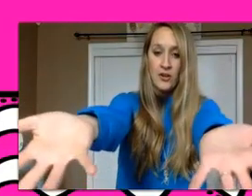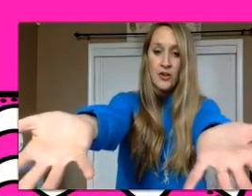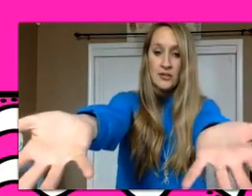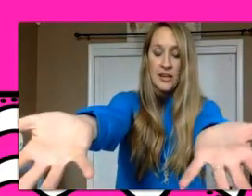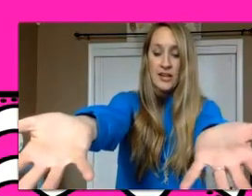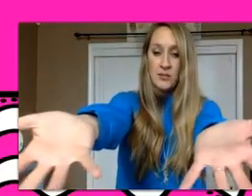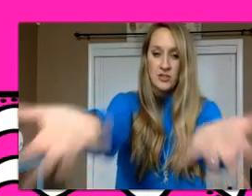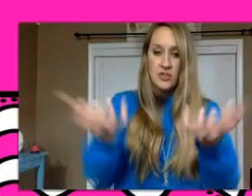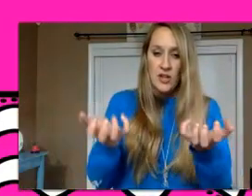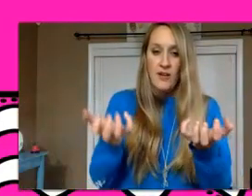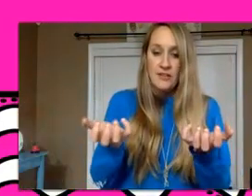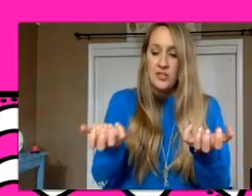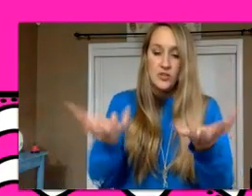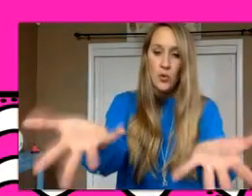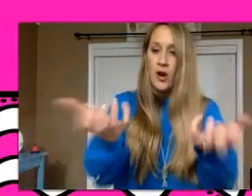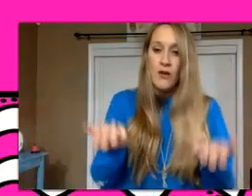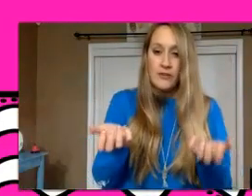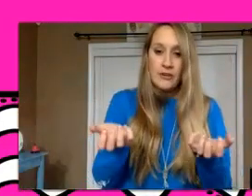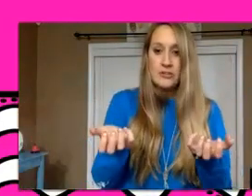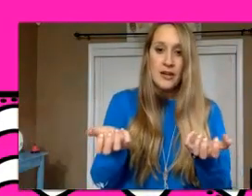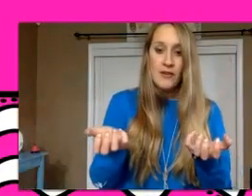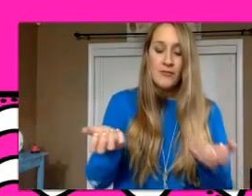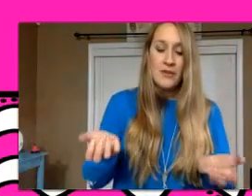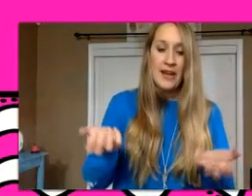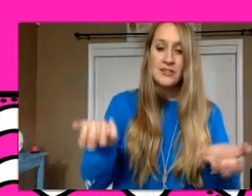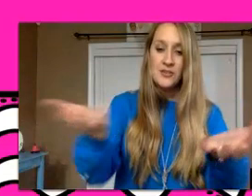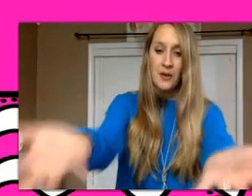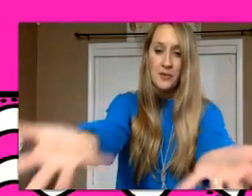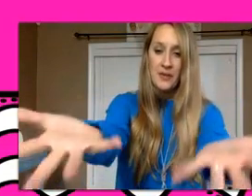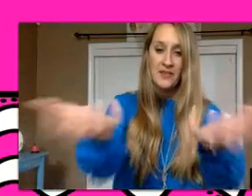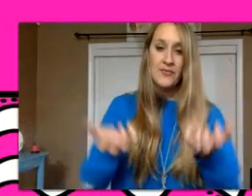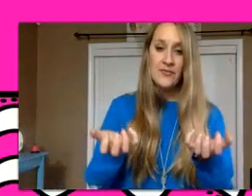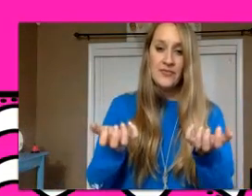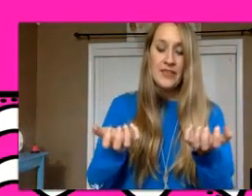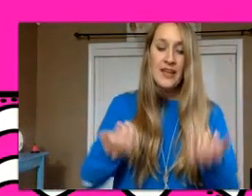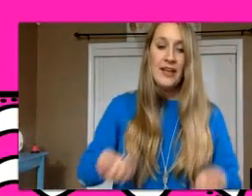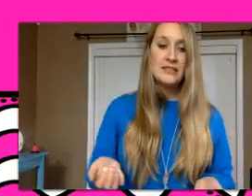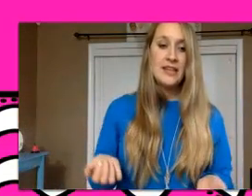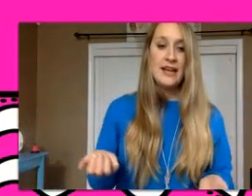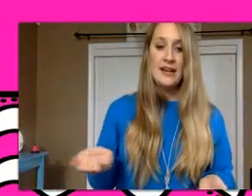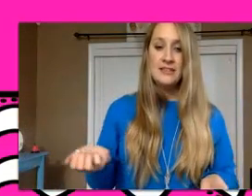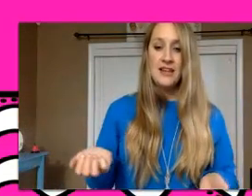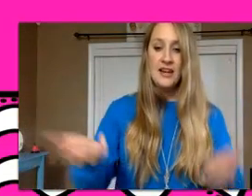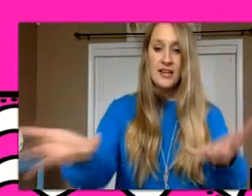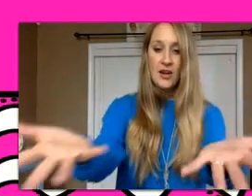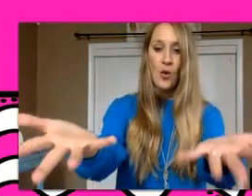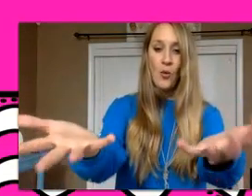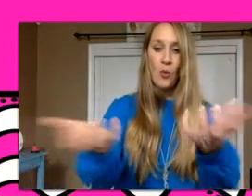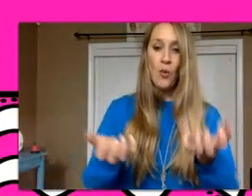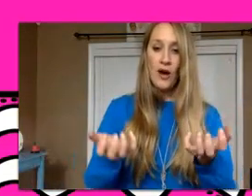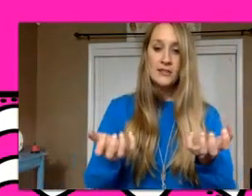like you're taking a bunch of stuff and you just want it all for yourself. Okay, so do that with me. And say it and sign